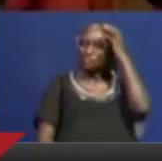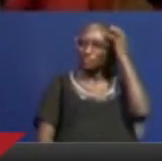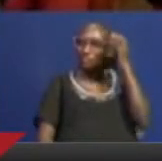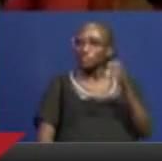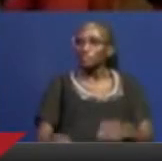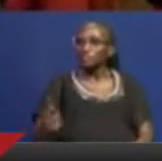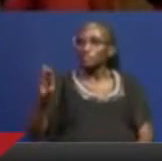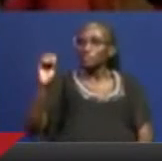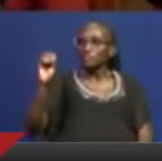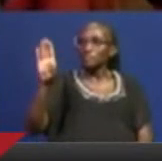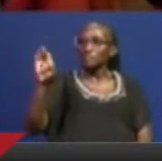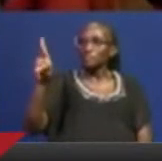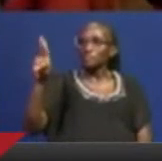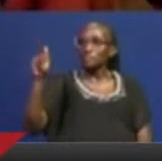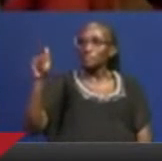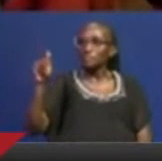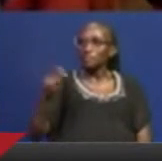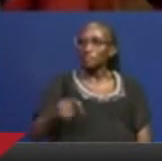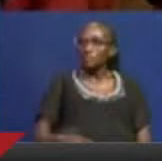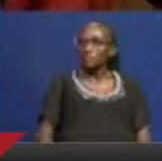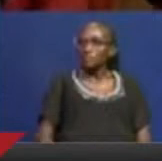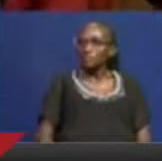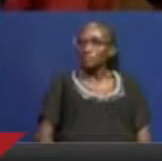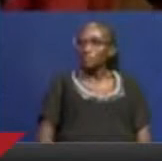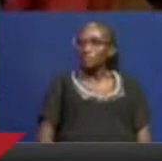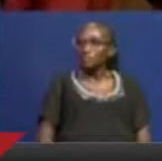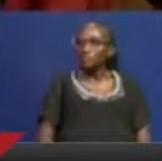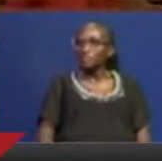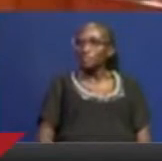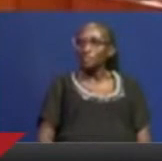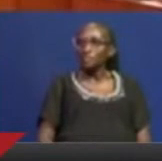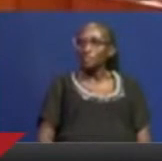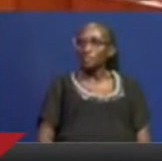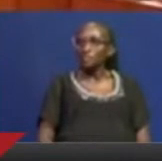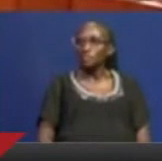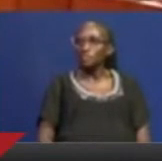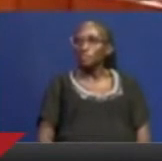Gechogu Robert Gedenji Gechimu.